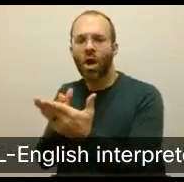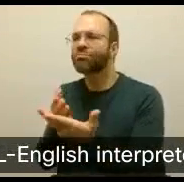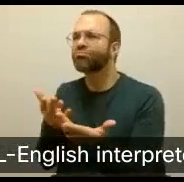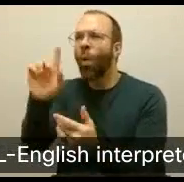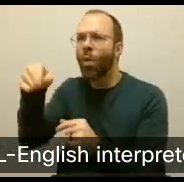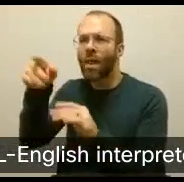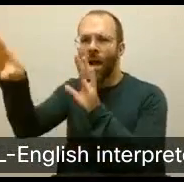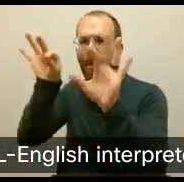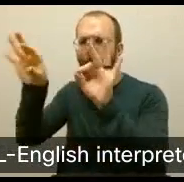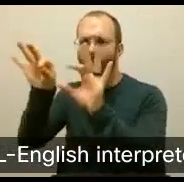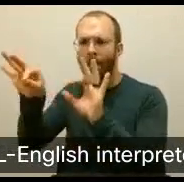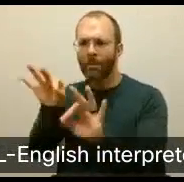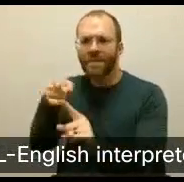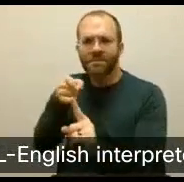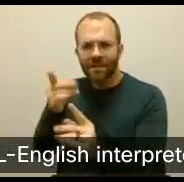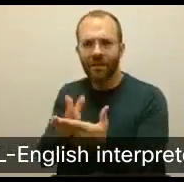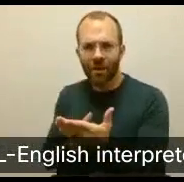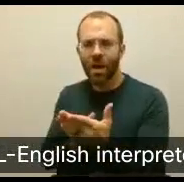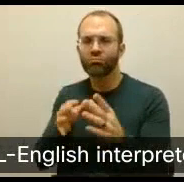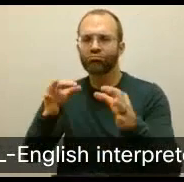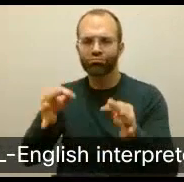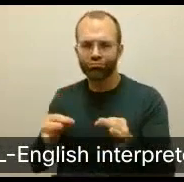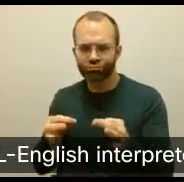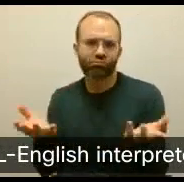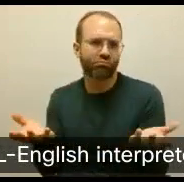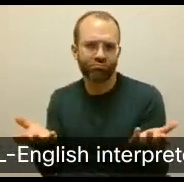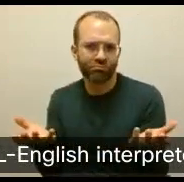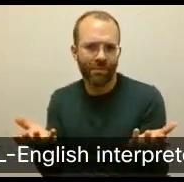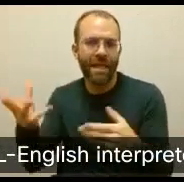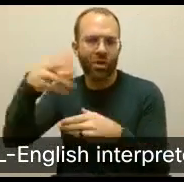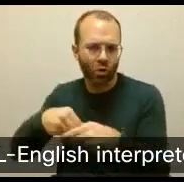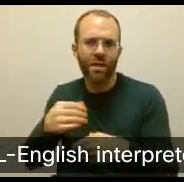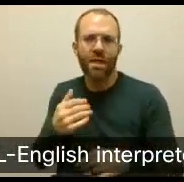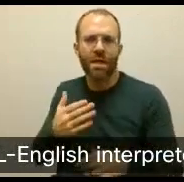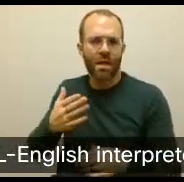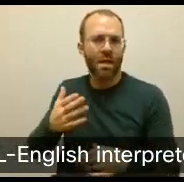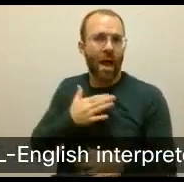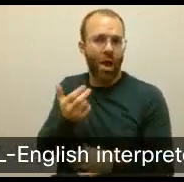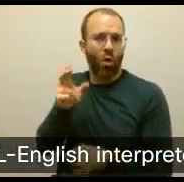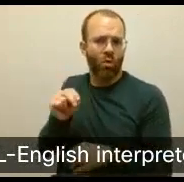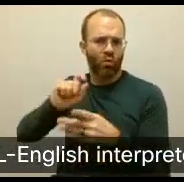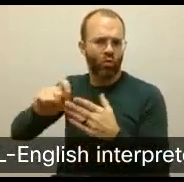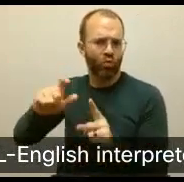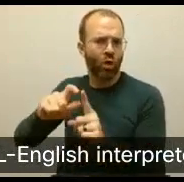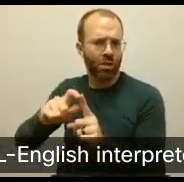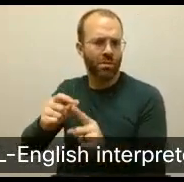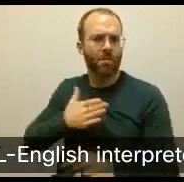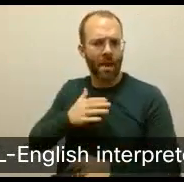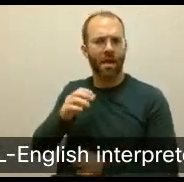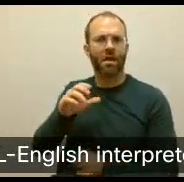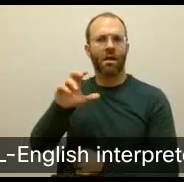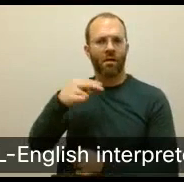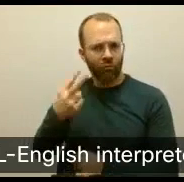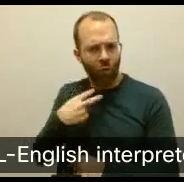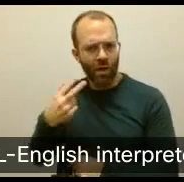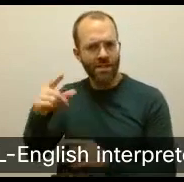task, their topic, and audience, and from there, write that information in their own words, using their own writing voice. Again, I want to